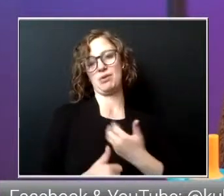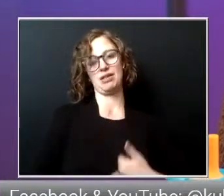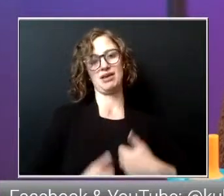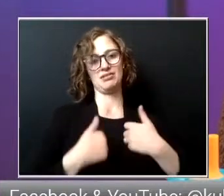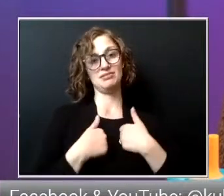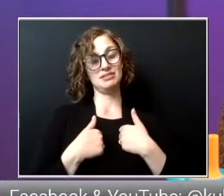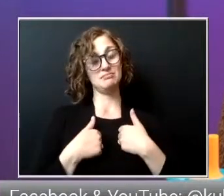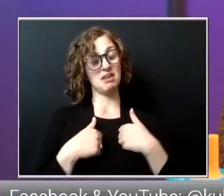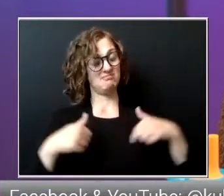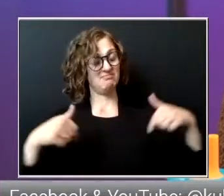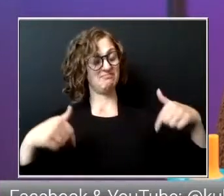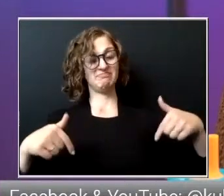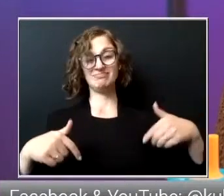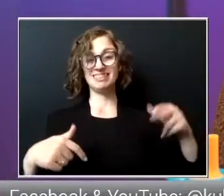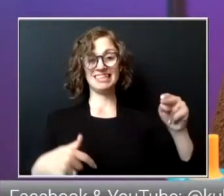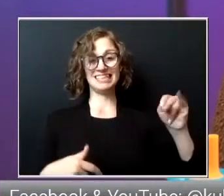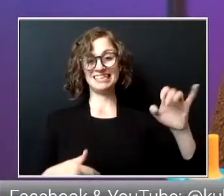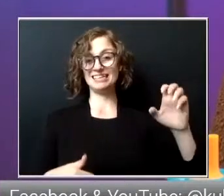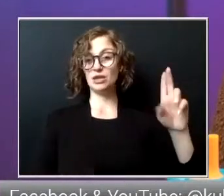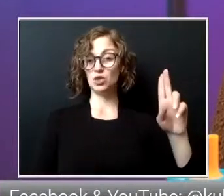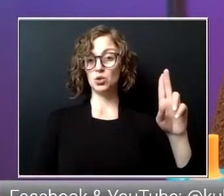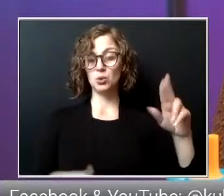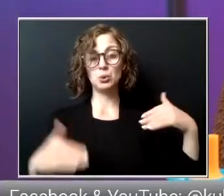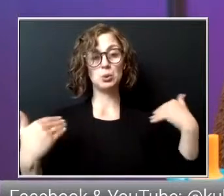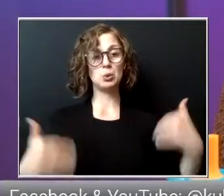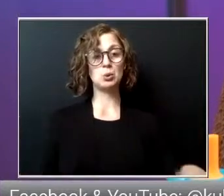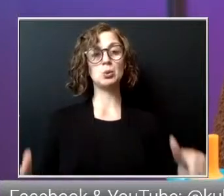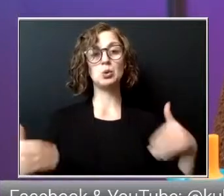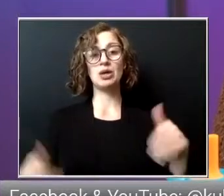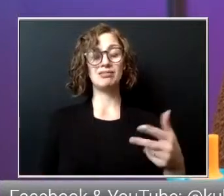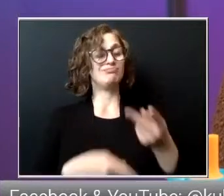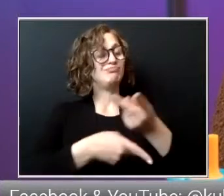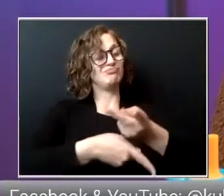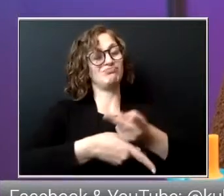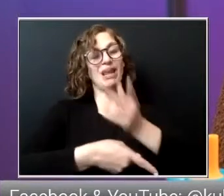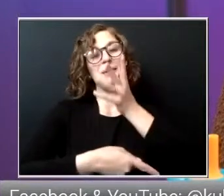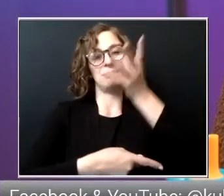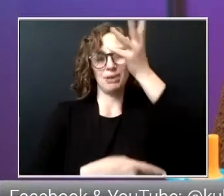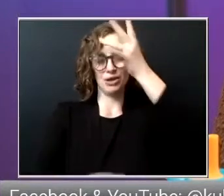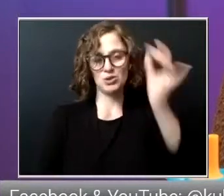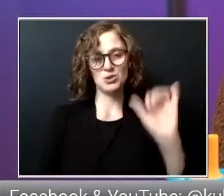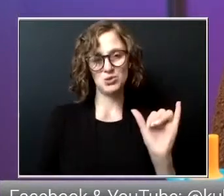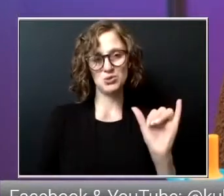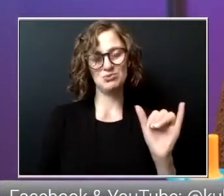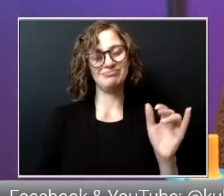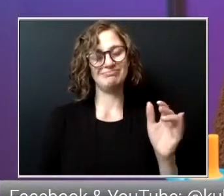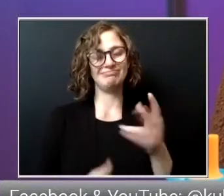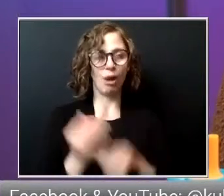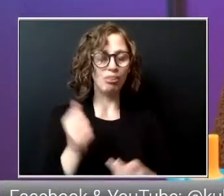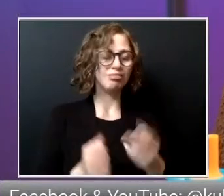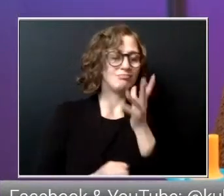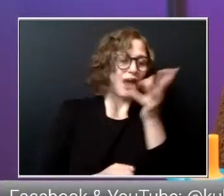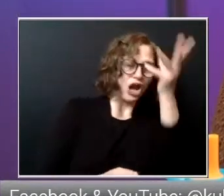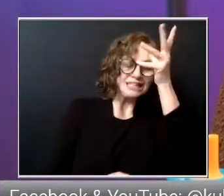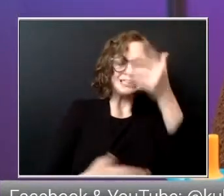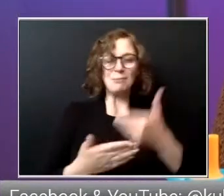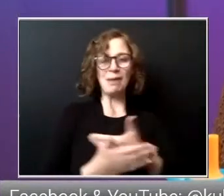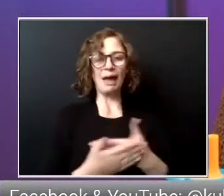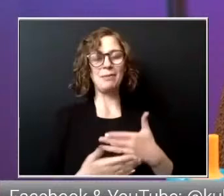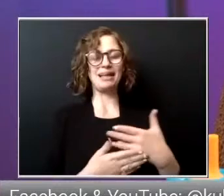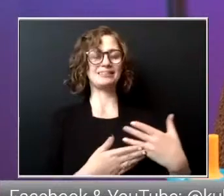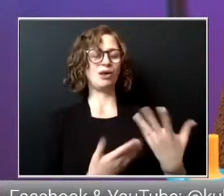they just, they take care of the parents too and the babies. So they made us feel like family,